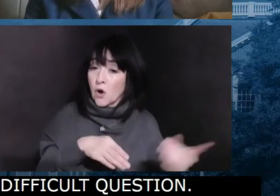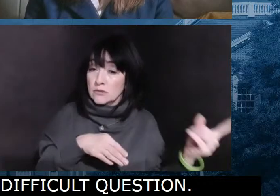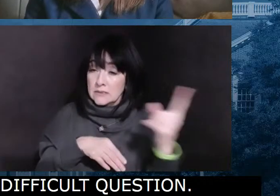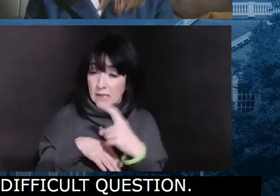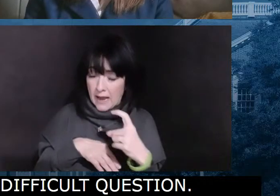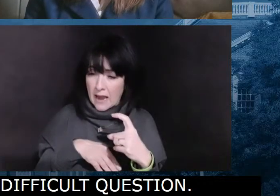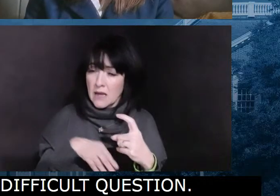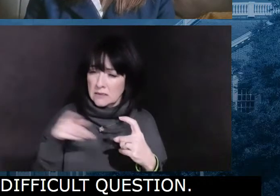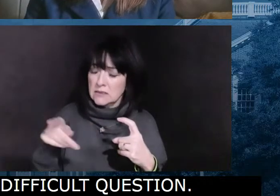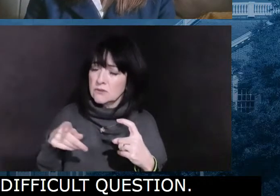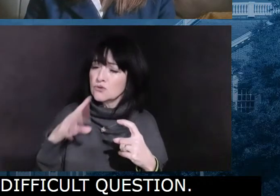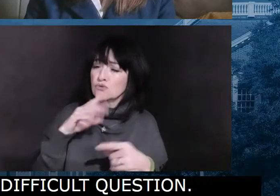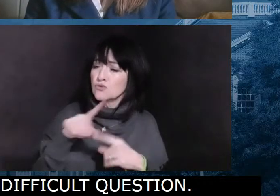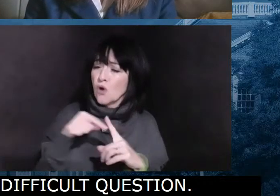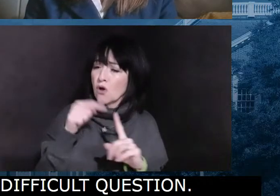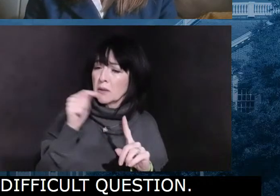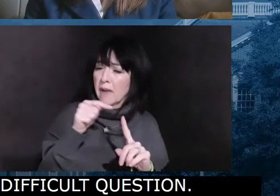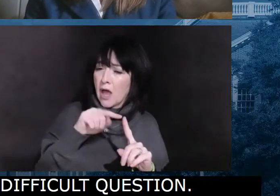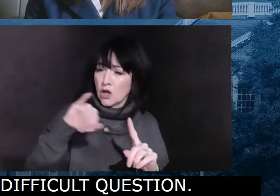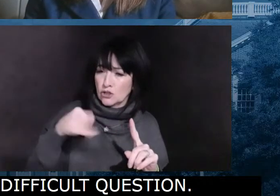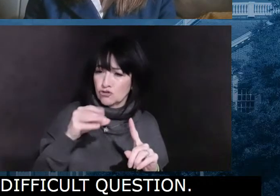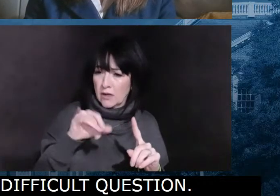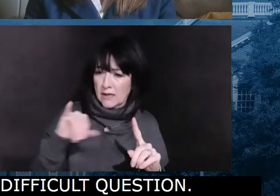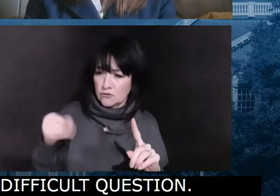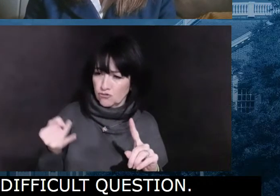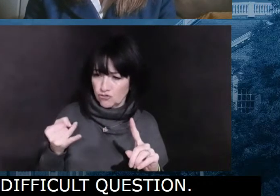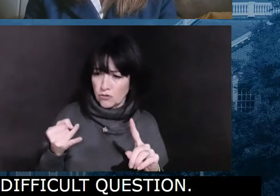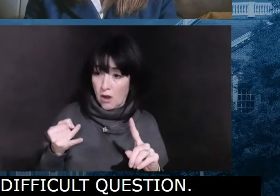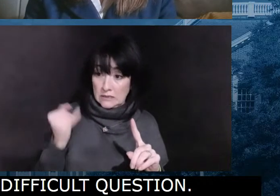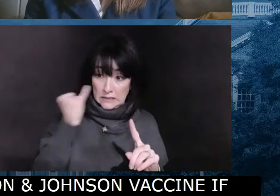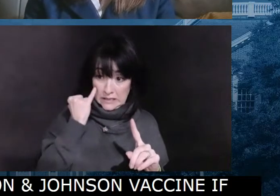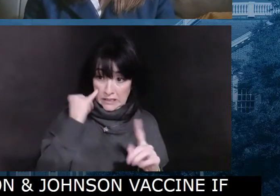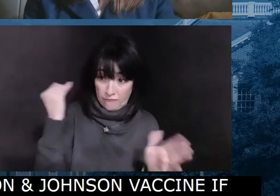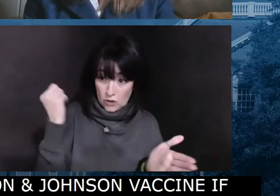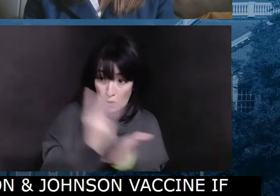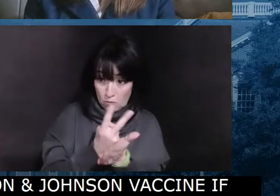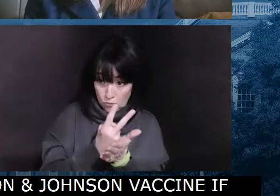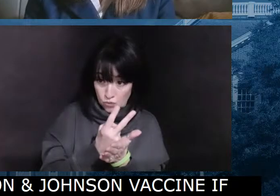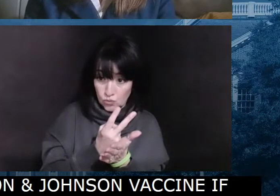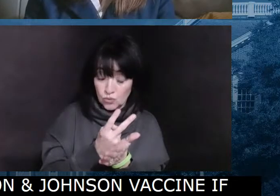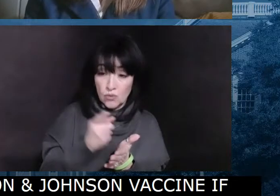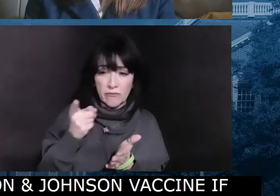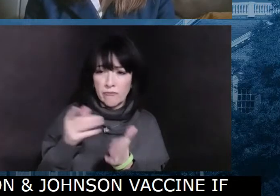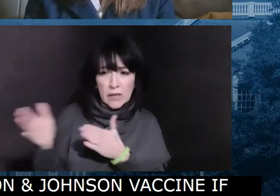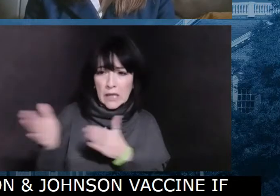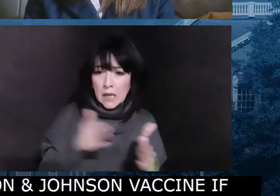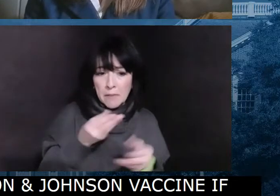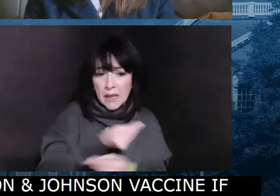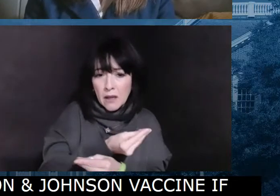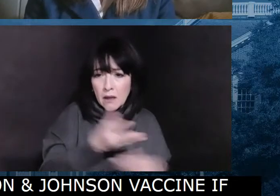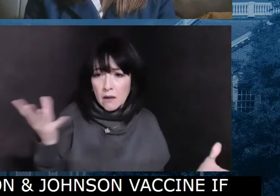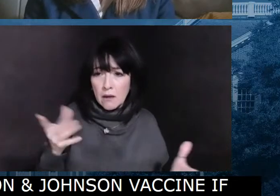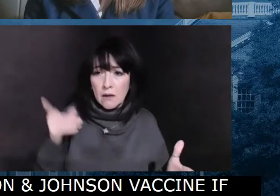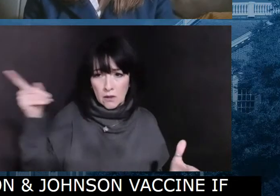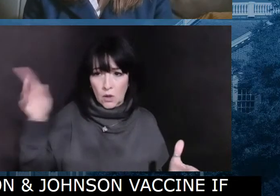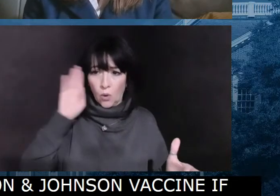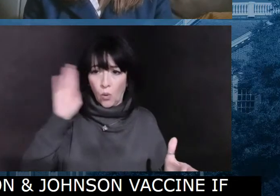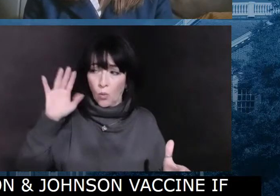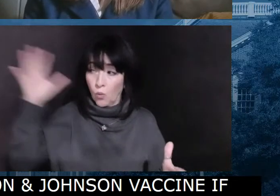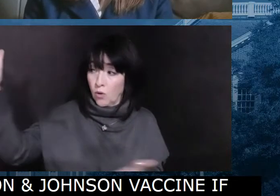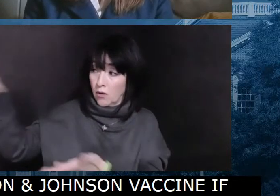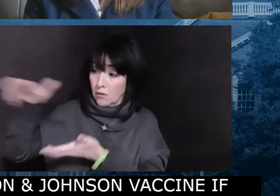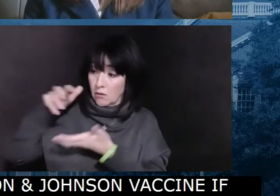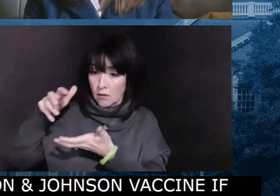will be approved, what's the plan for distributing that? And will it be targeted to a specific population since it is a